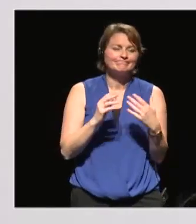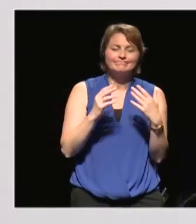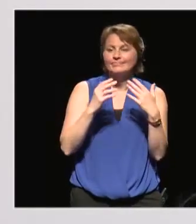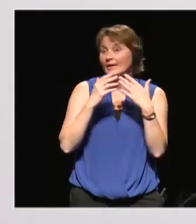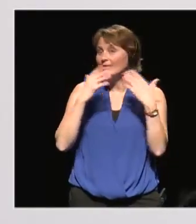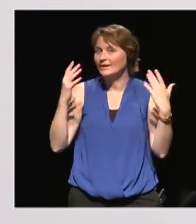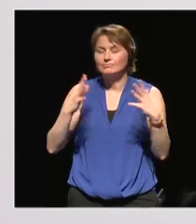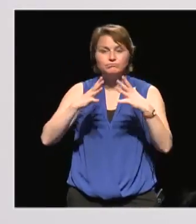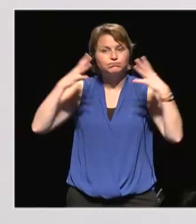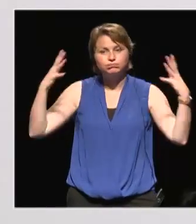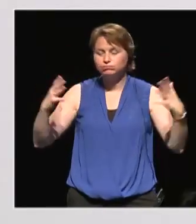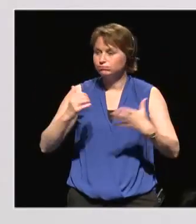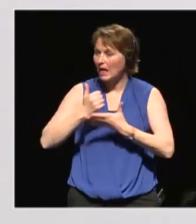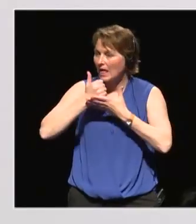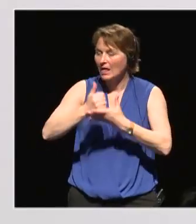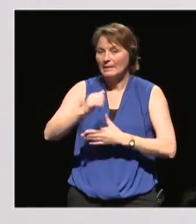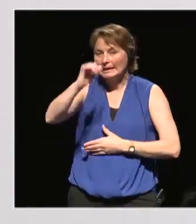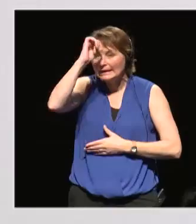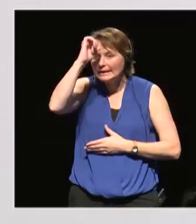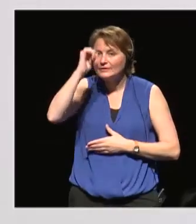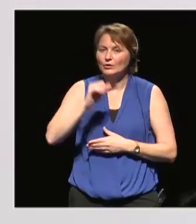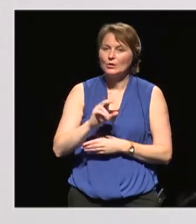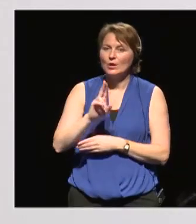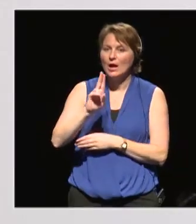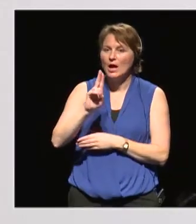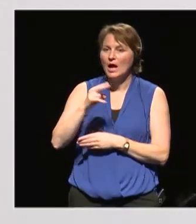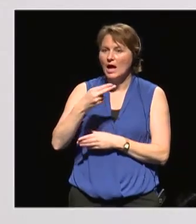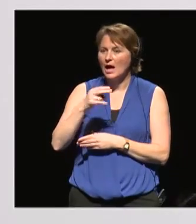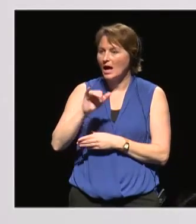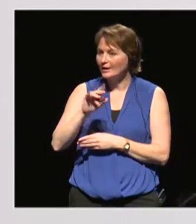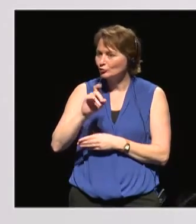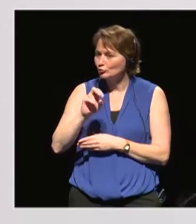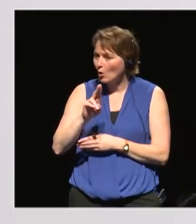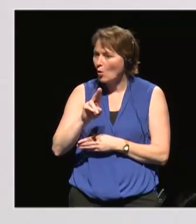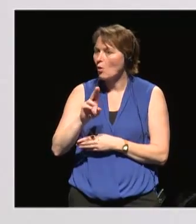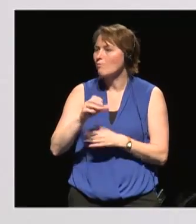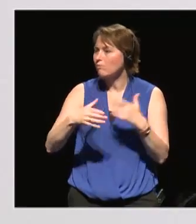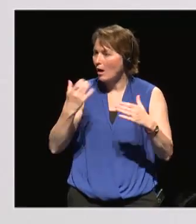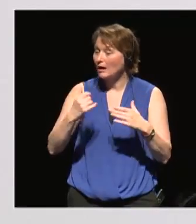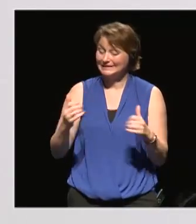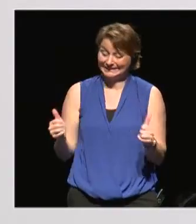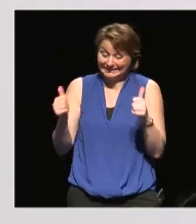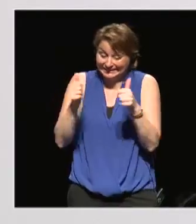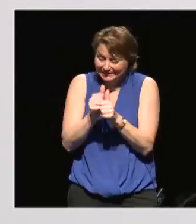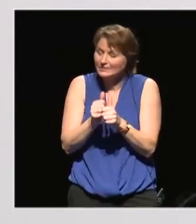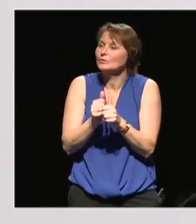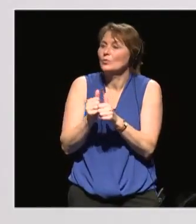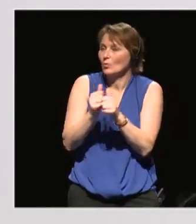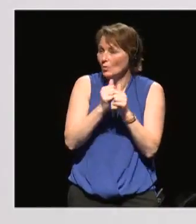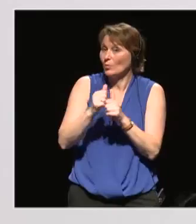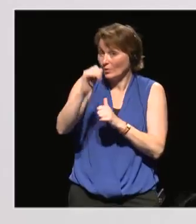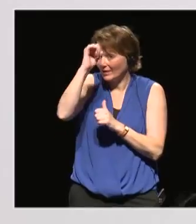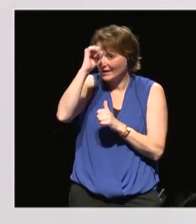tremendous amount of help from India. Our hydropower is developed in partnership with India. If we can develop our potential, we